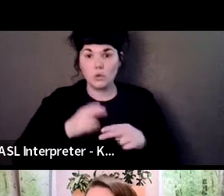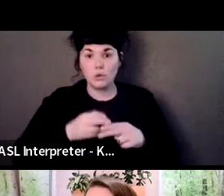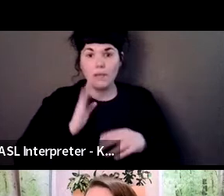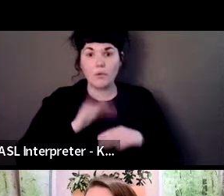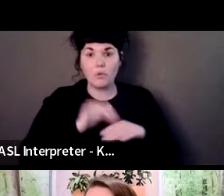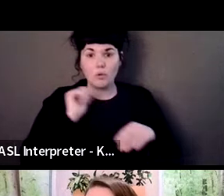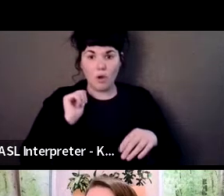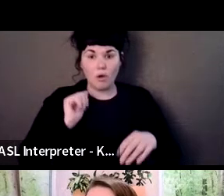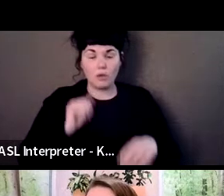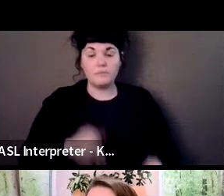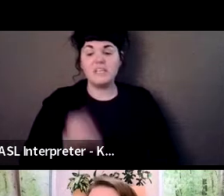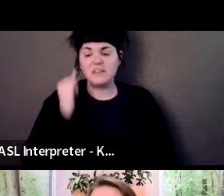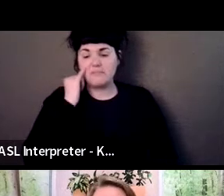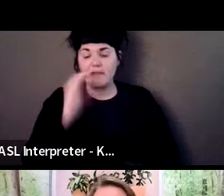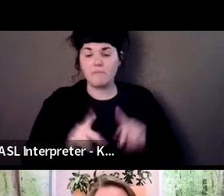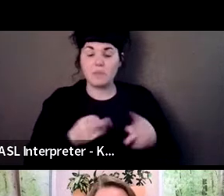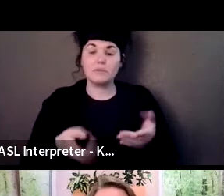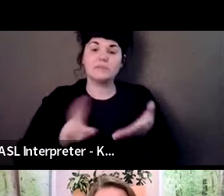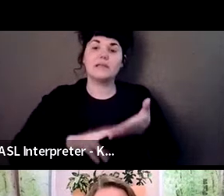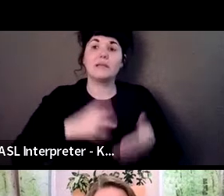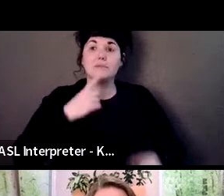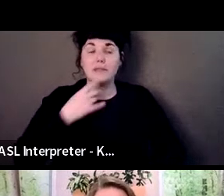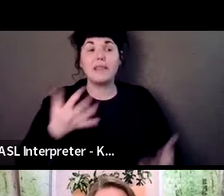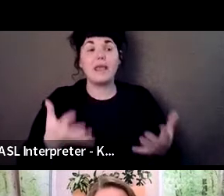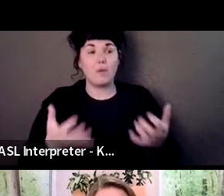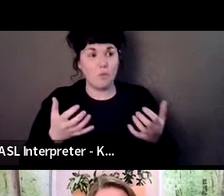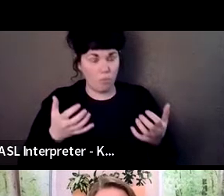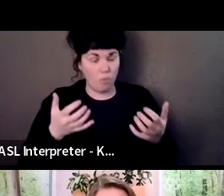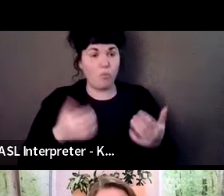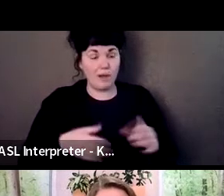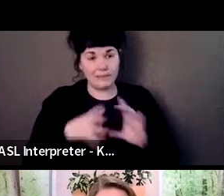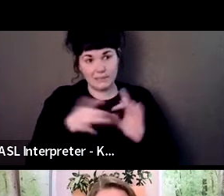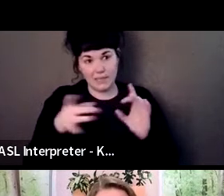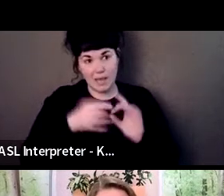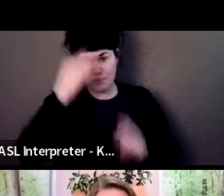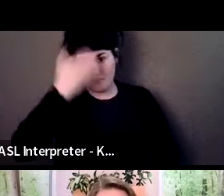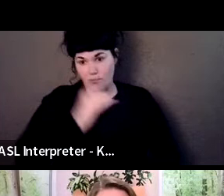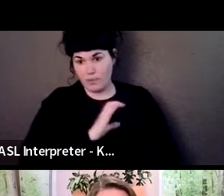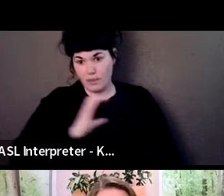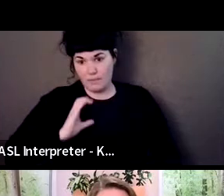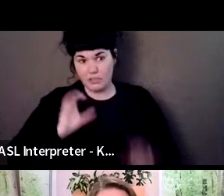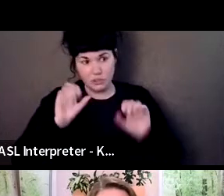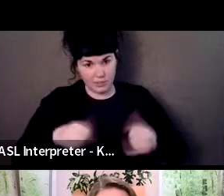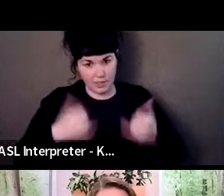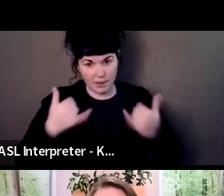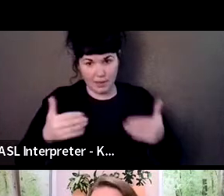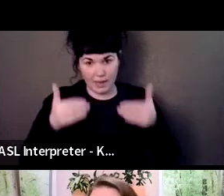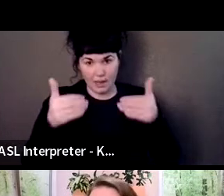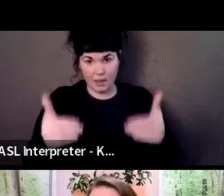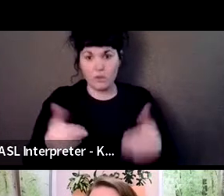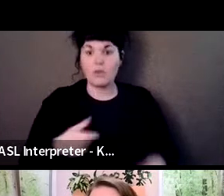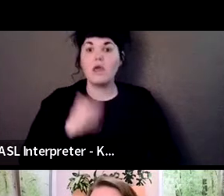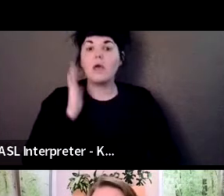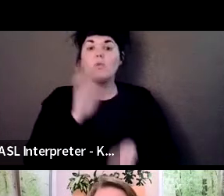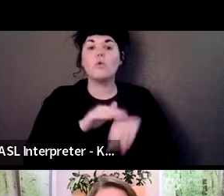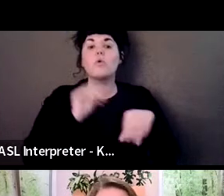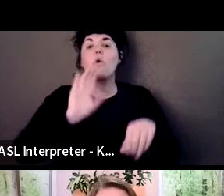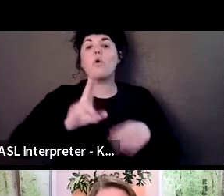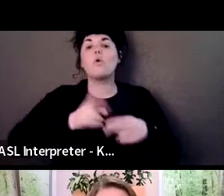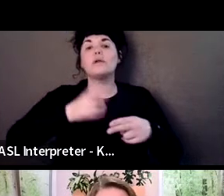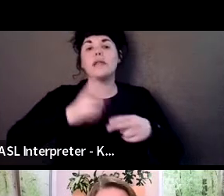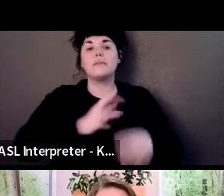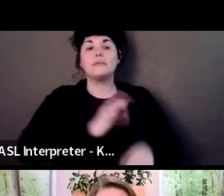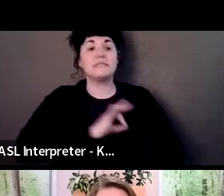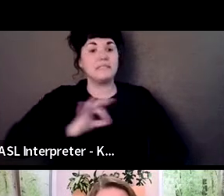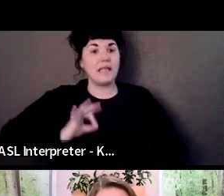have signed up and indicated they would like to provide live remote public commentary to the commission will now be allowed to do so. I will call your name and our